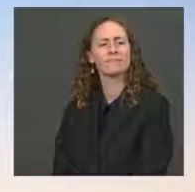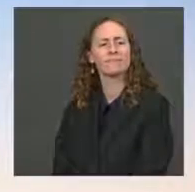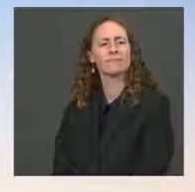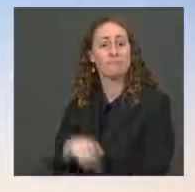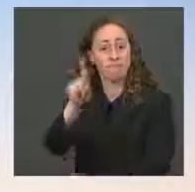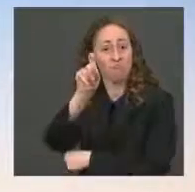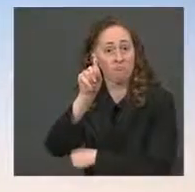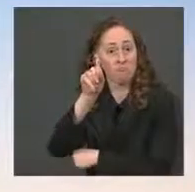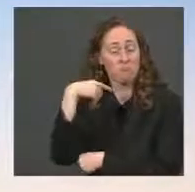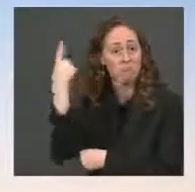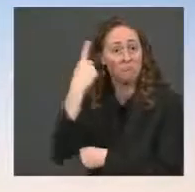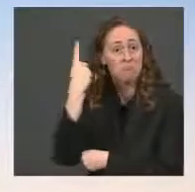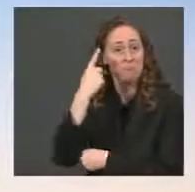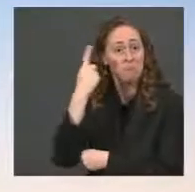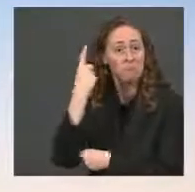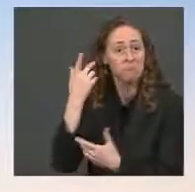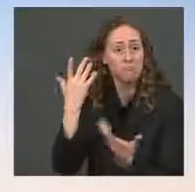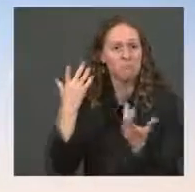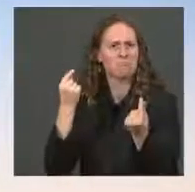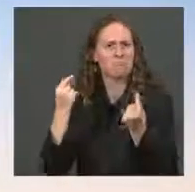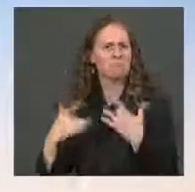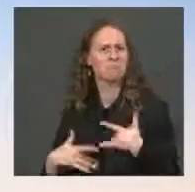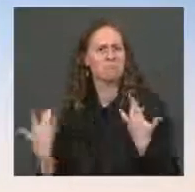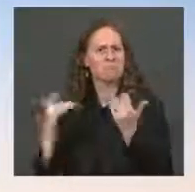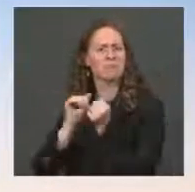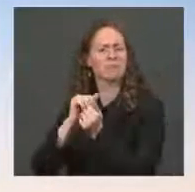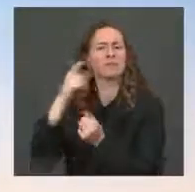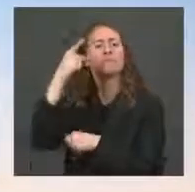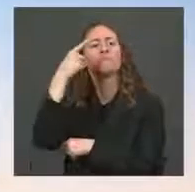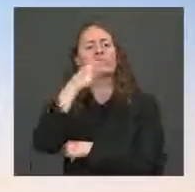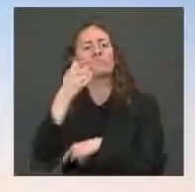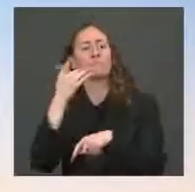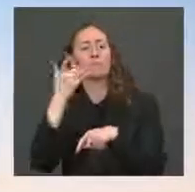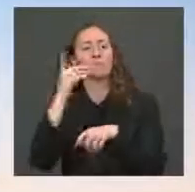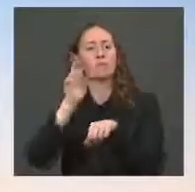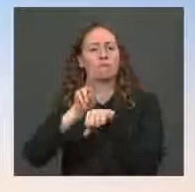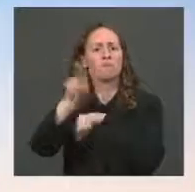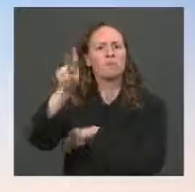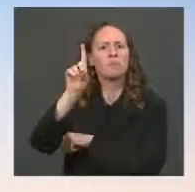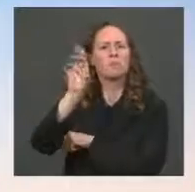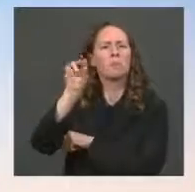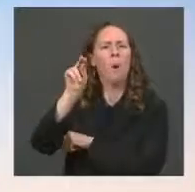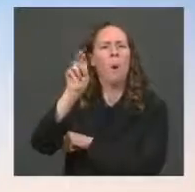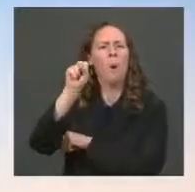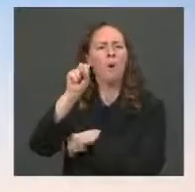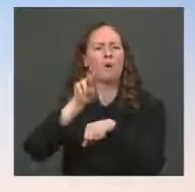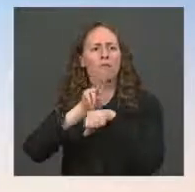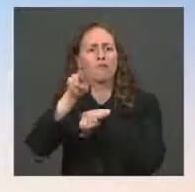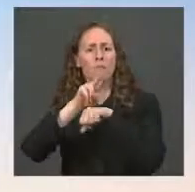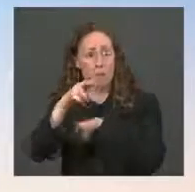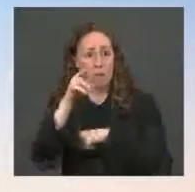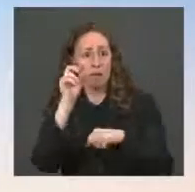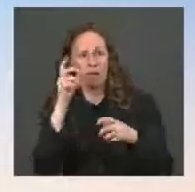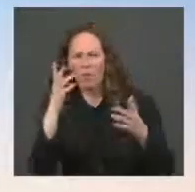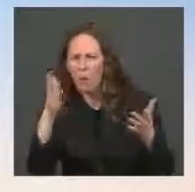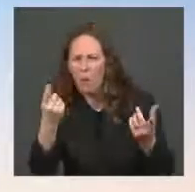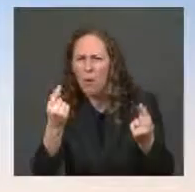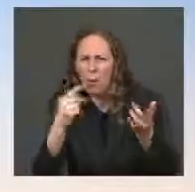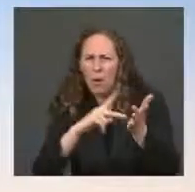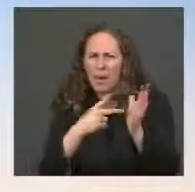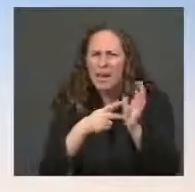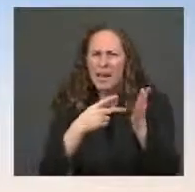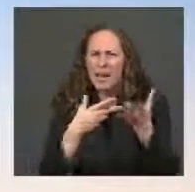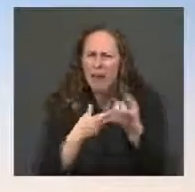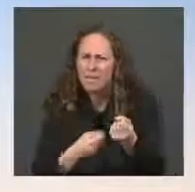Afghanistan that killed ISIS militants? How much confidence in which aspect of it? How much confidence does he have that the